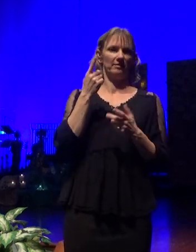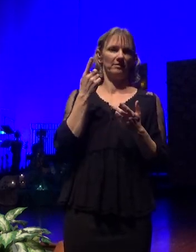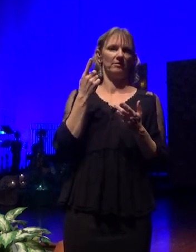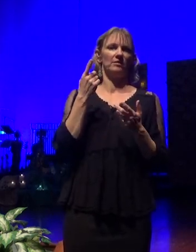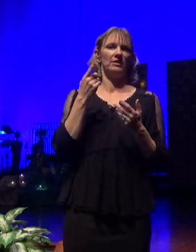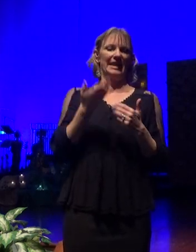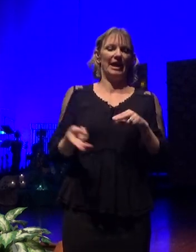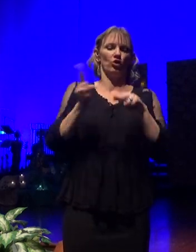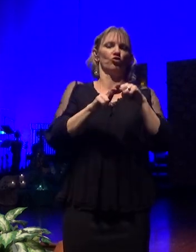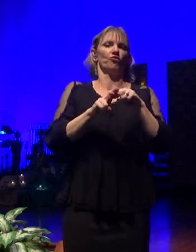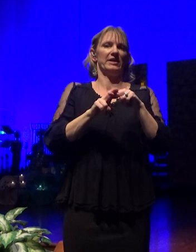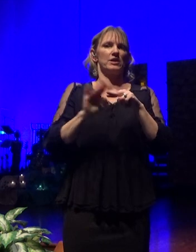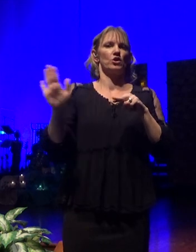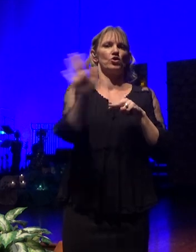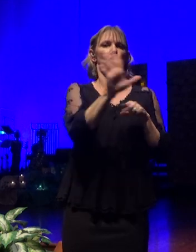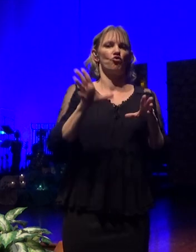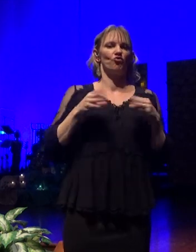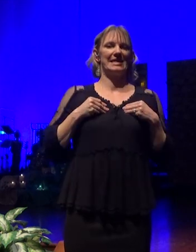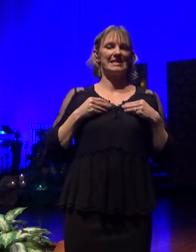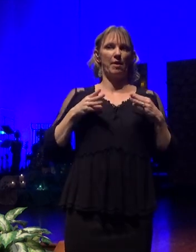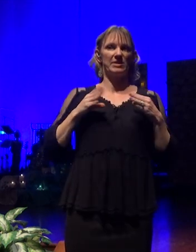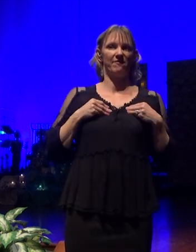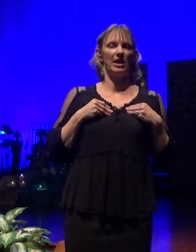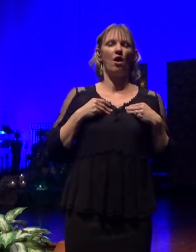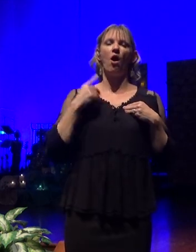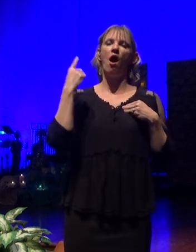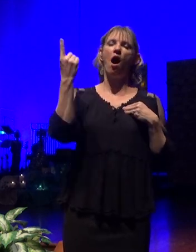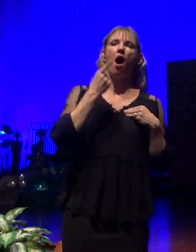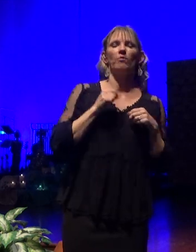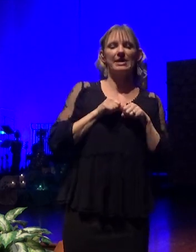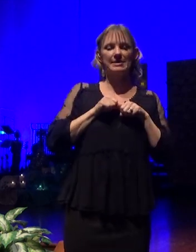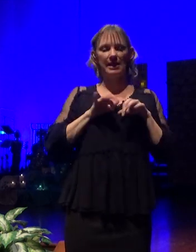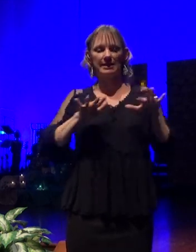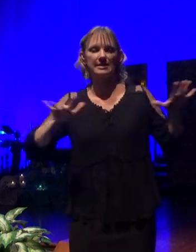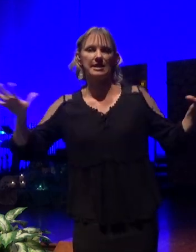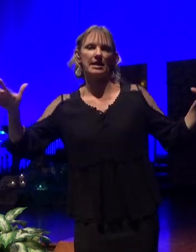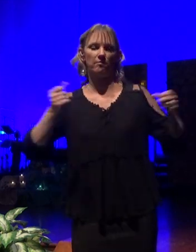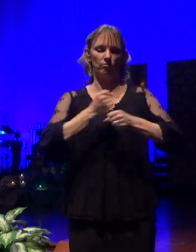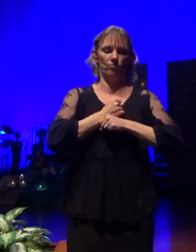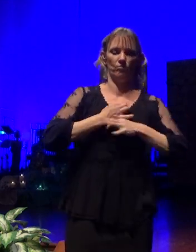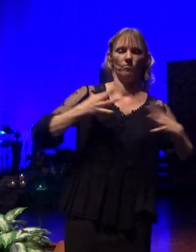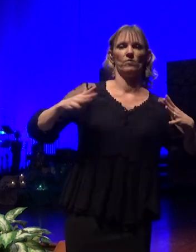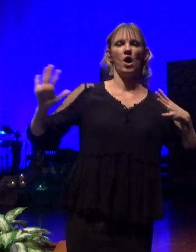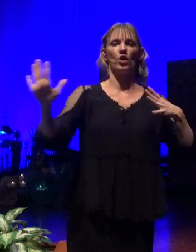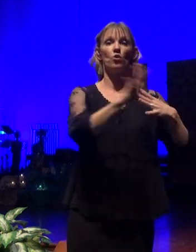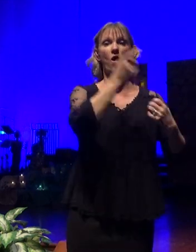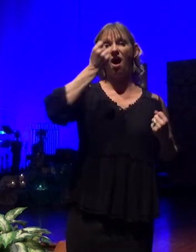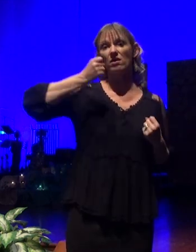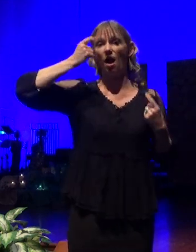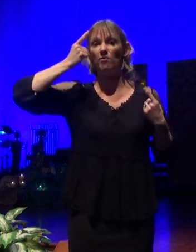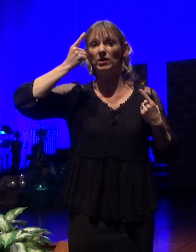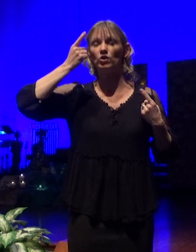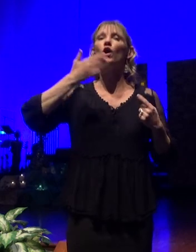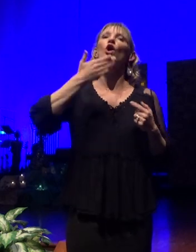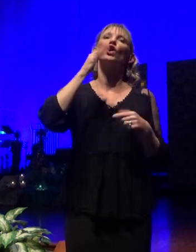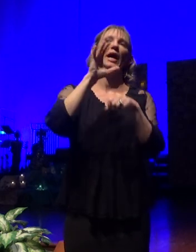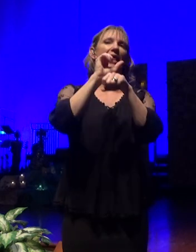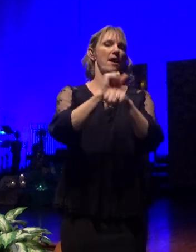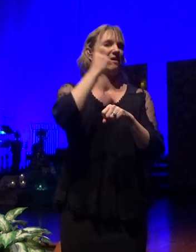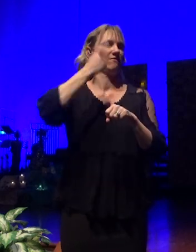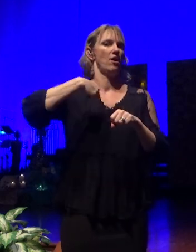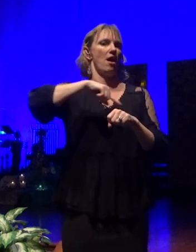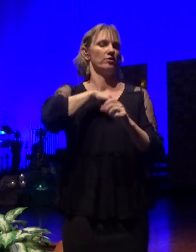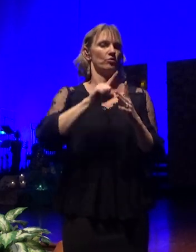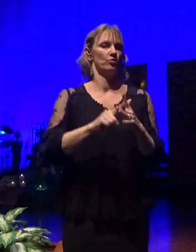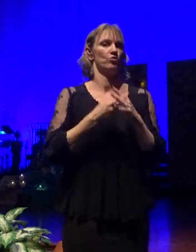of life, continuously extending and expanding your comprehension. So here's a good habit for us to get into